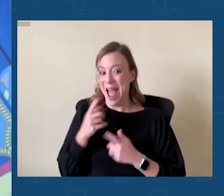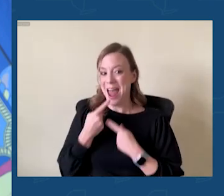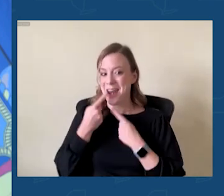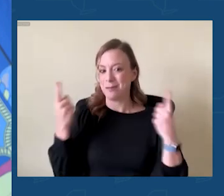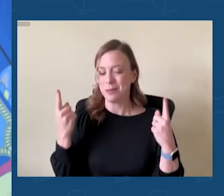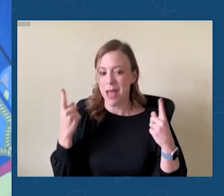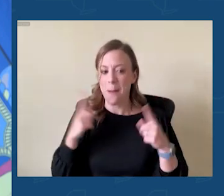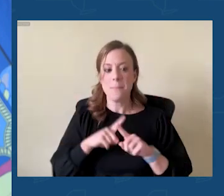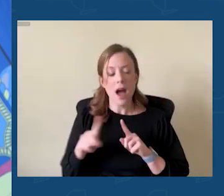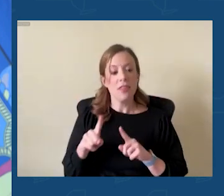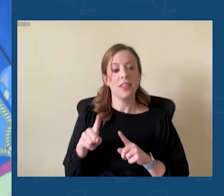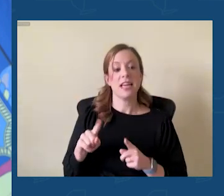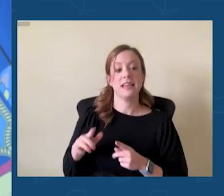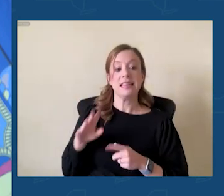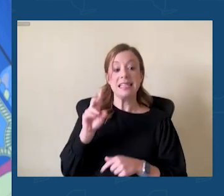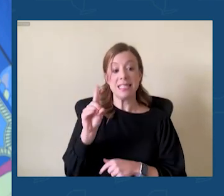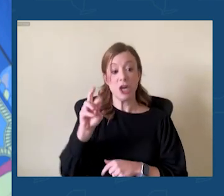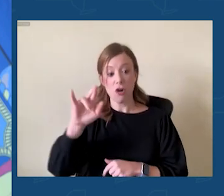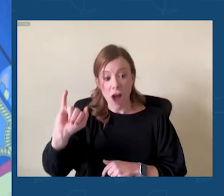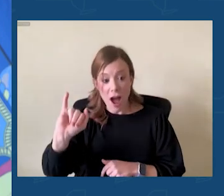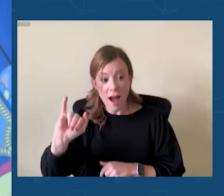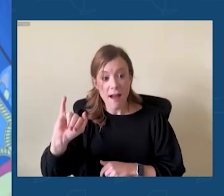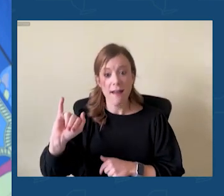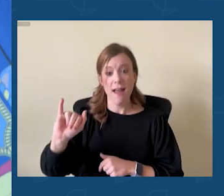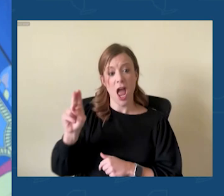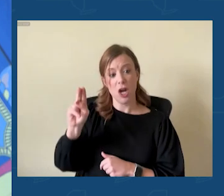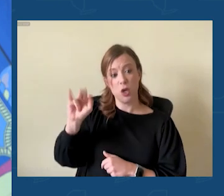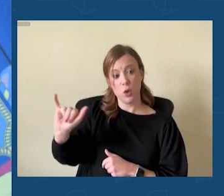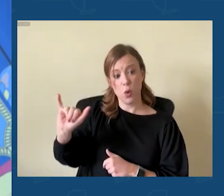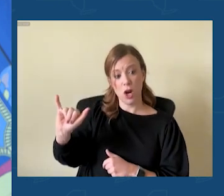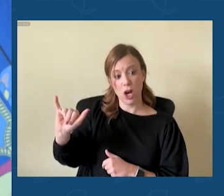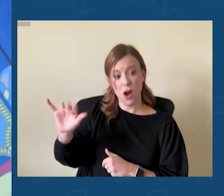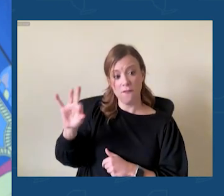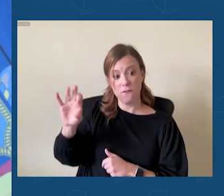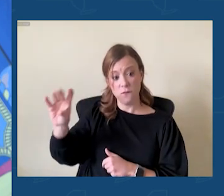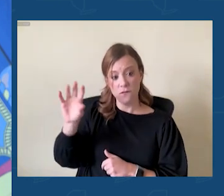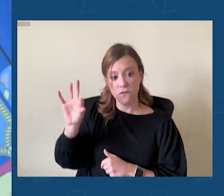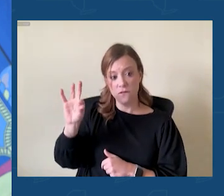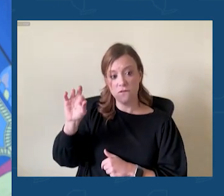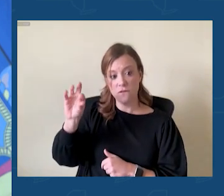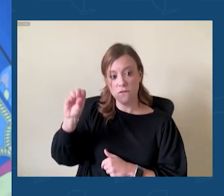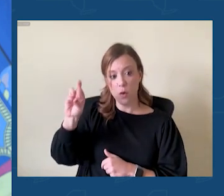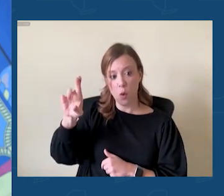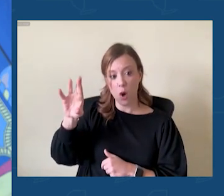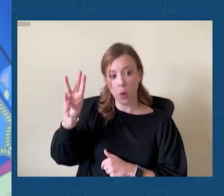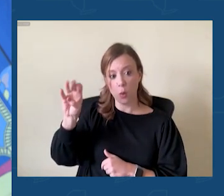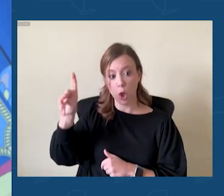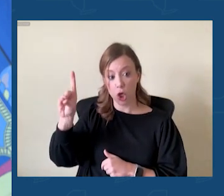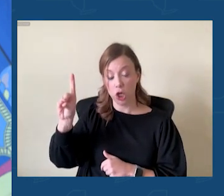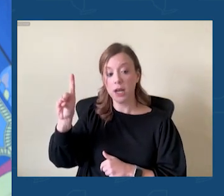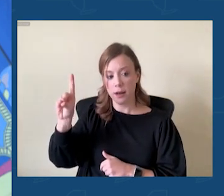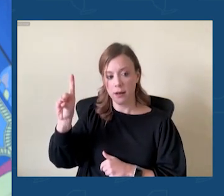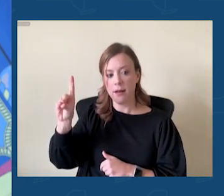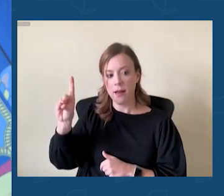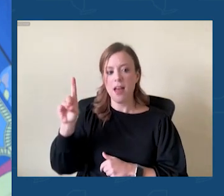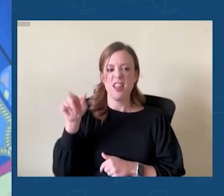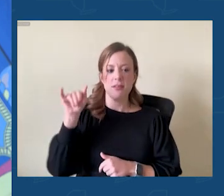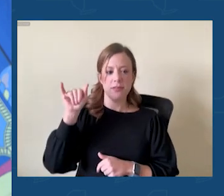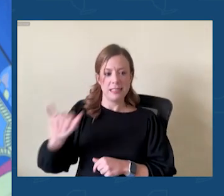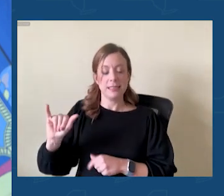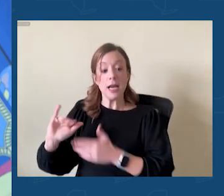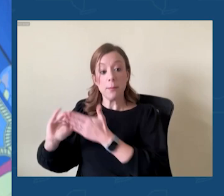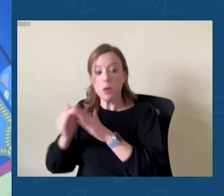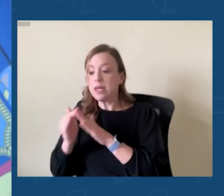York Forward, and what's the New York Forward? We had this program where communities could compete to win $10 million all at once,